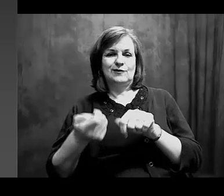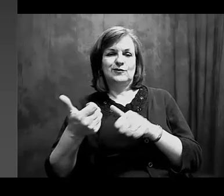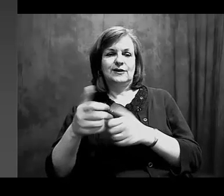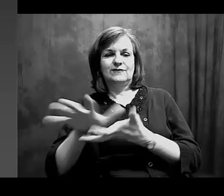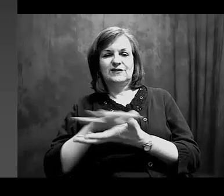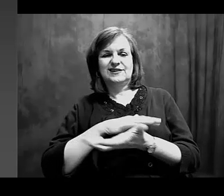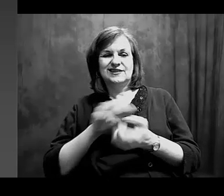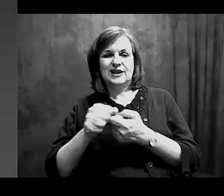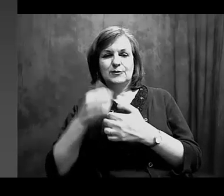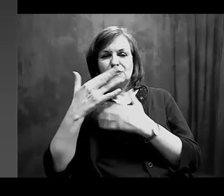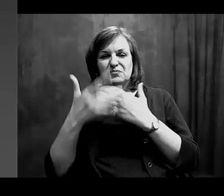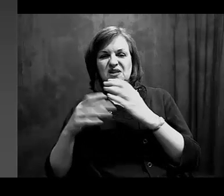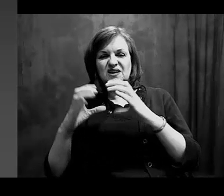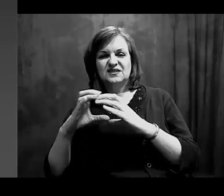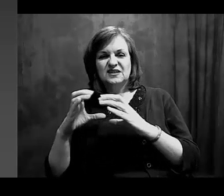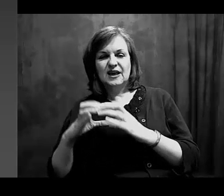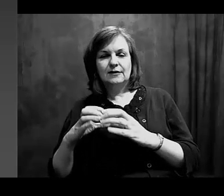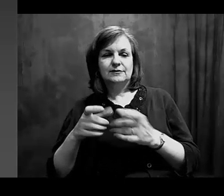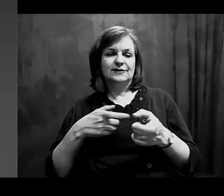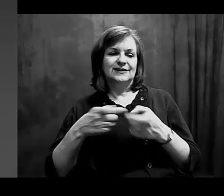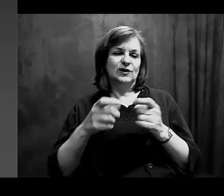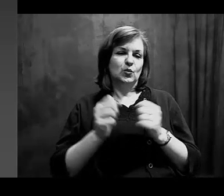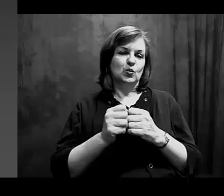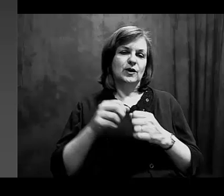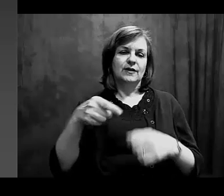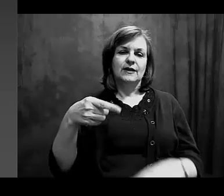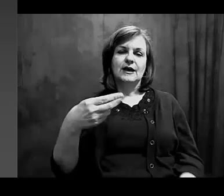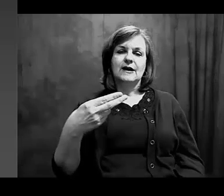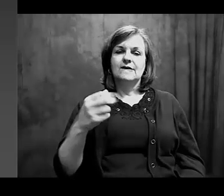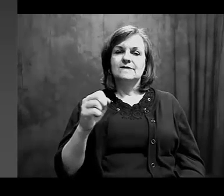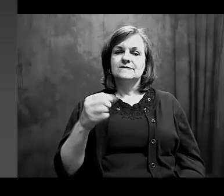to regulate metabolism.